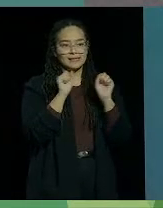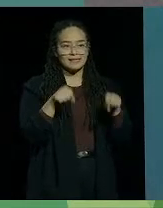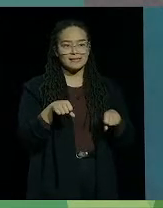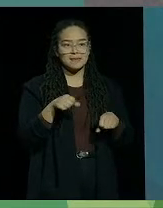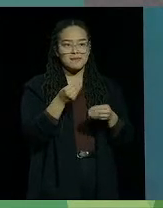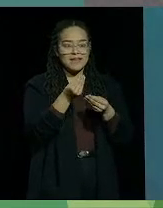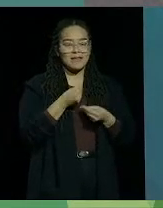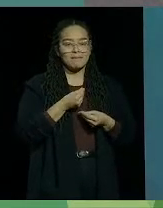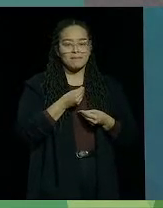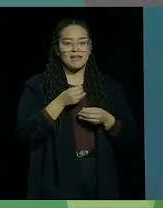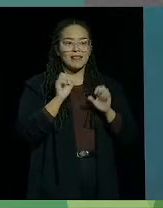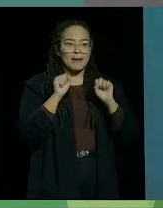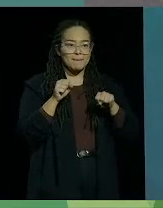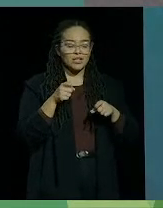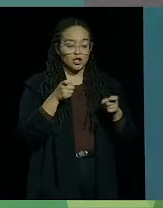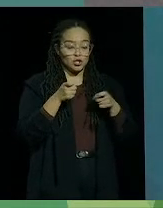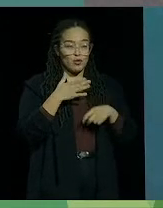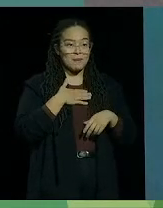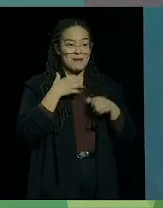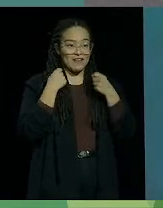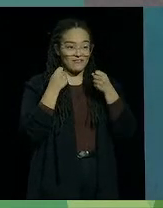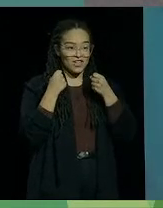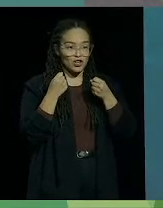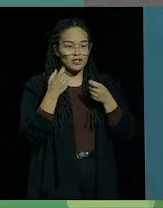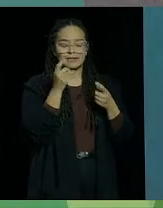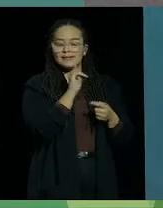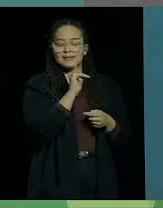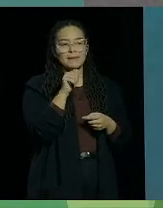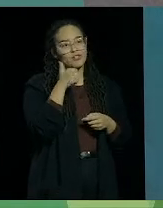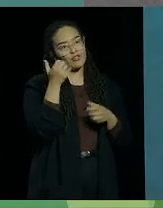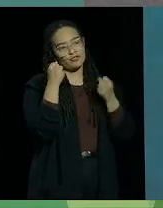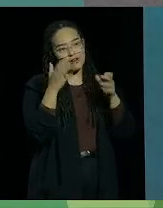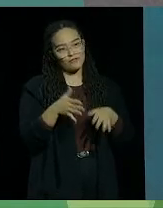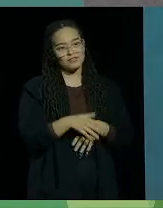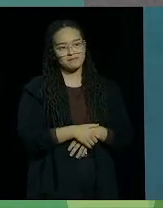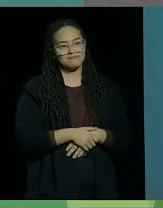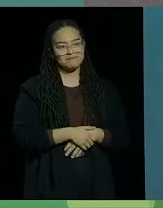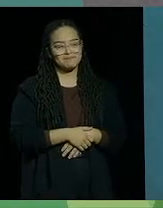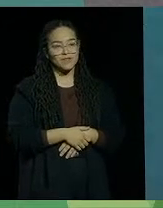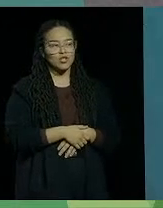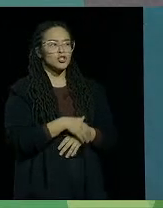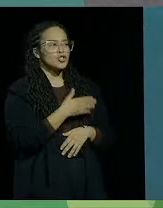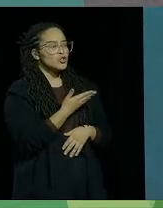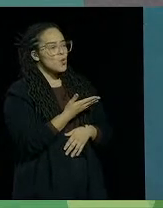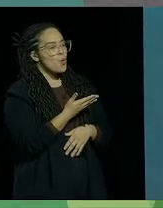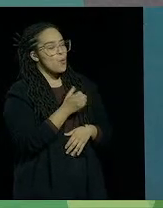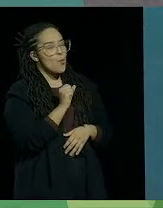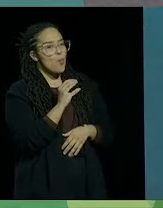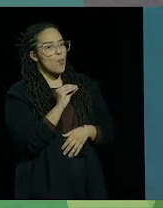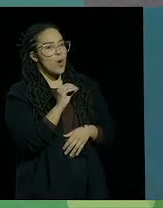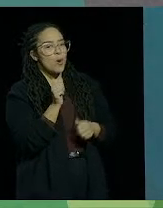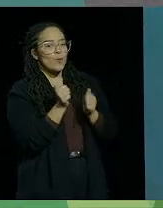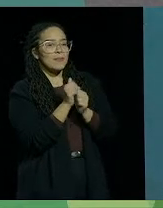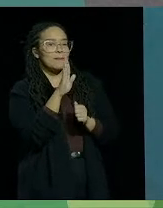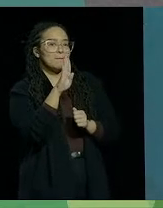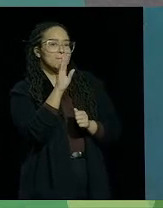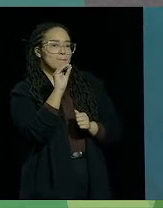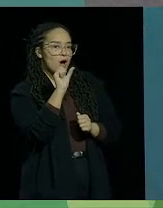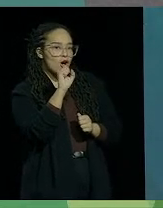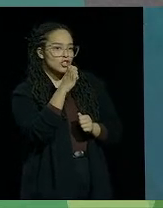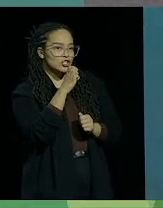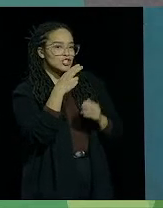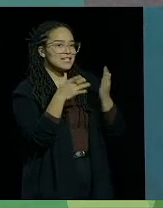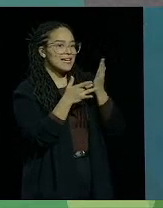the ability to control my vehicle the same way other drivers did. So with the Bosch technology, are